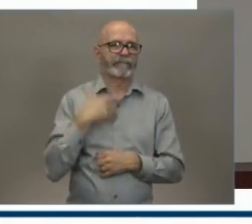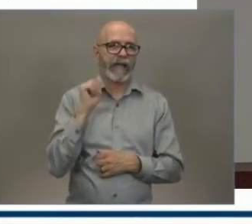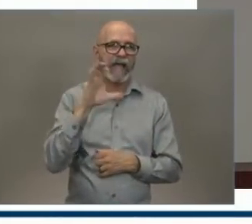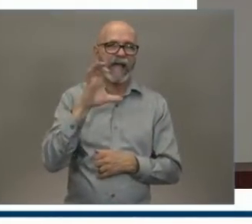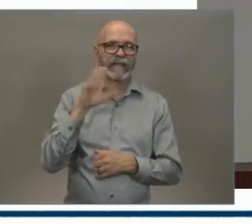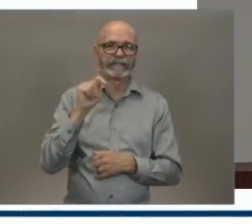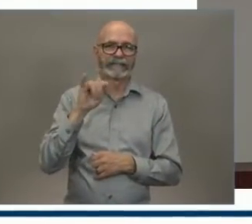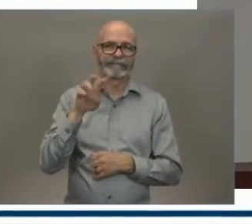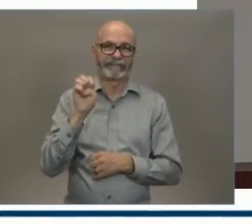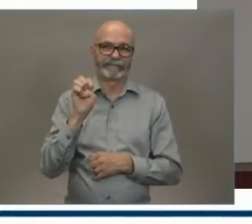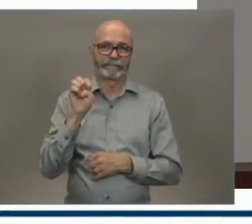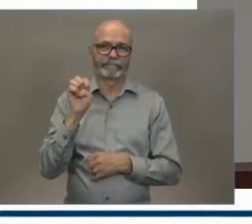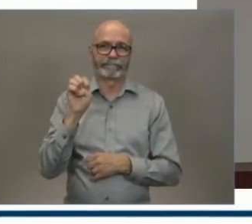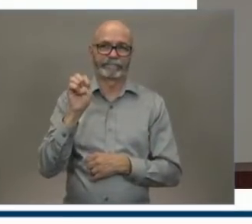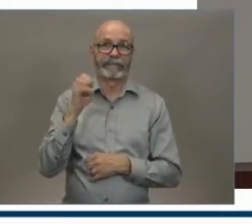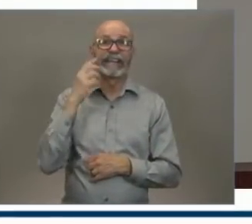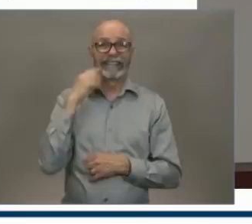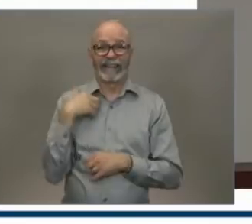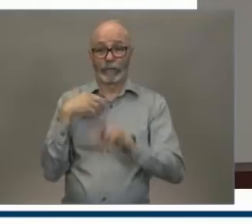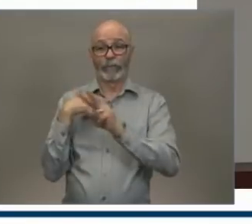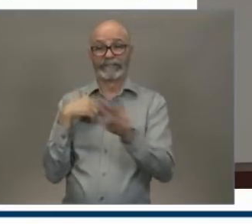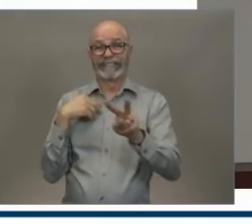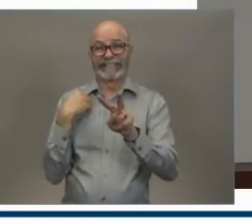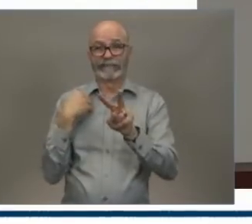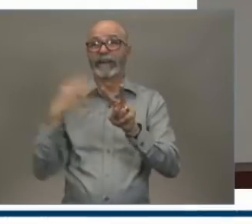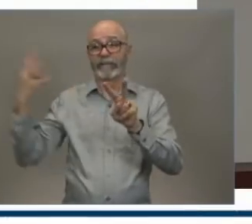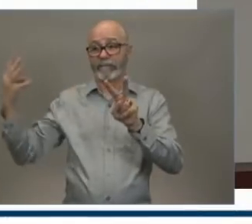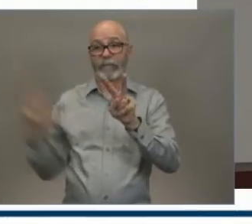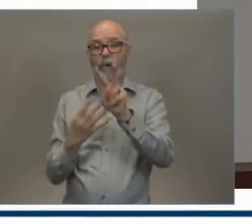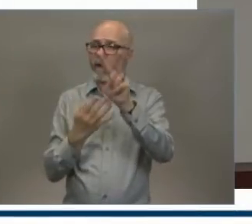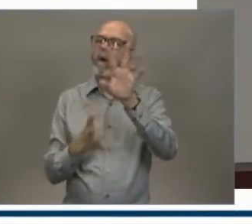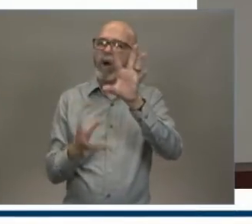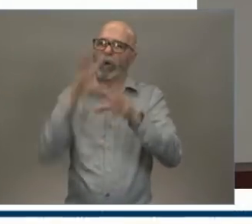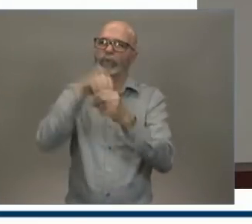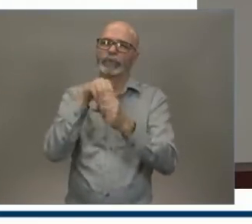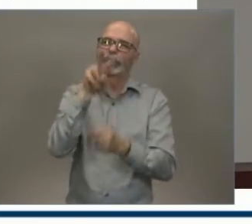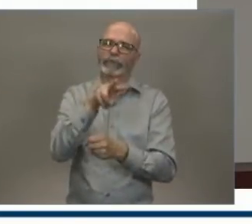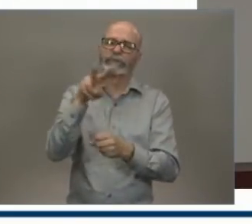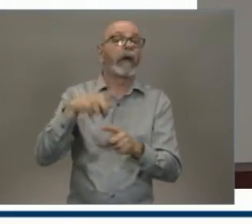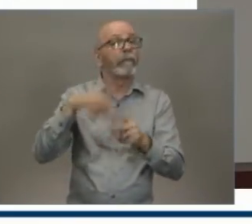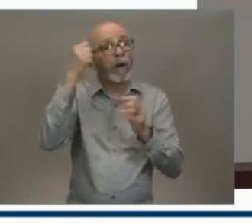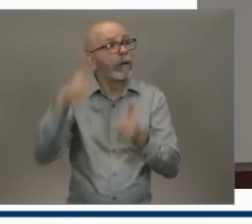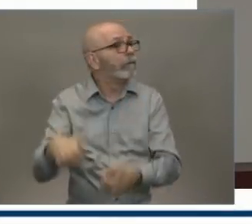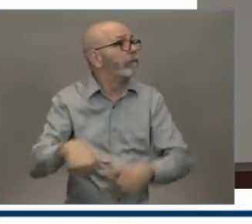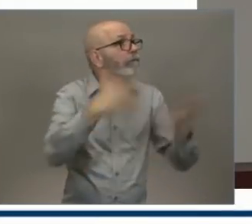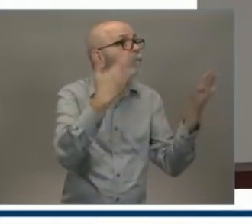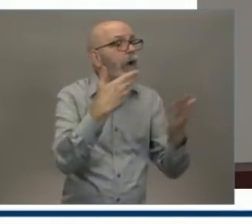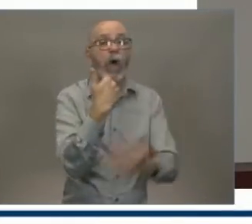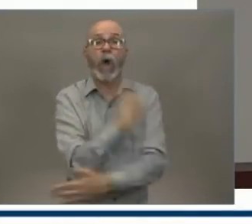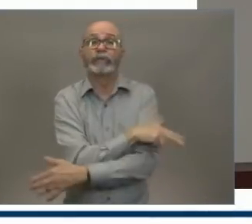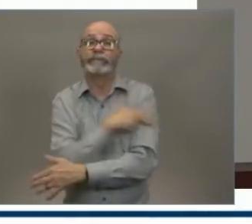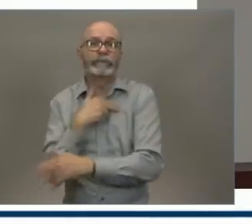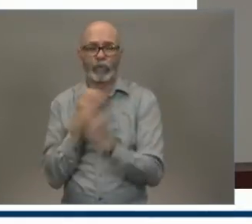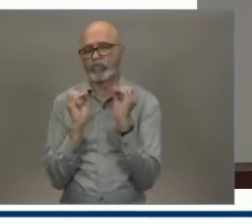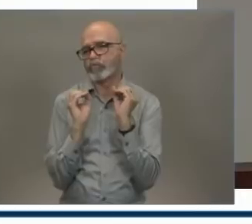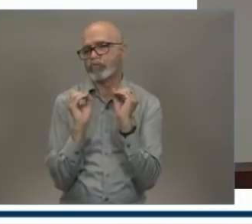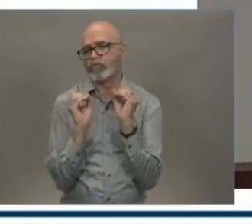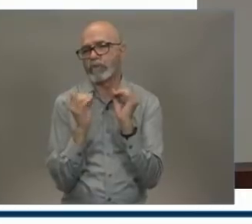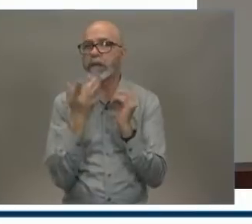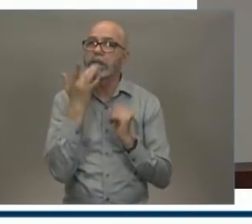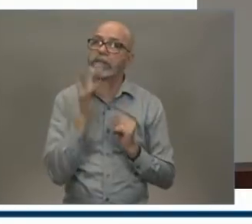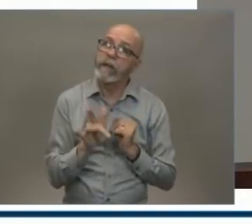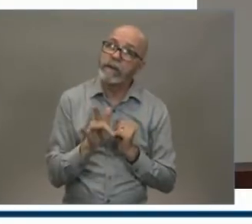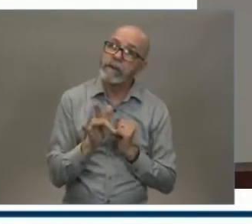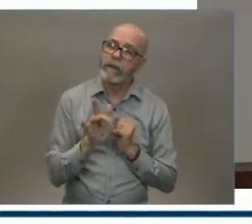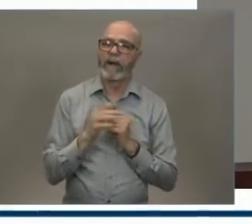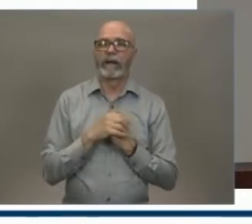And again, today we're fortunate to be able to say no one is in hospital. We're also confirming today that the National